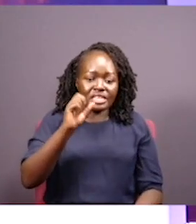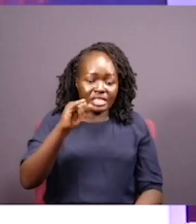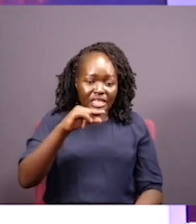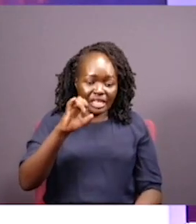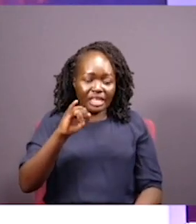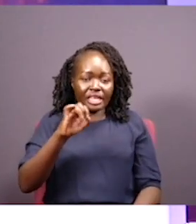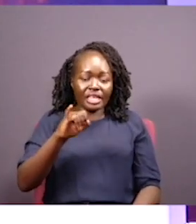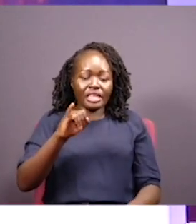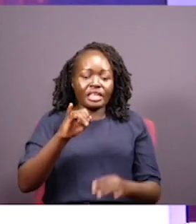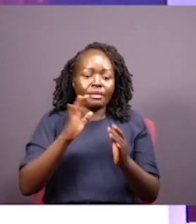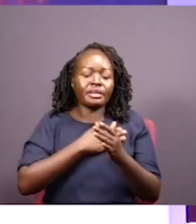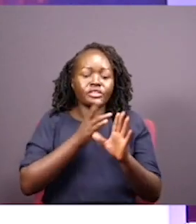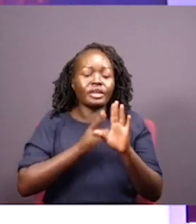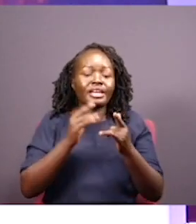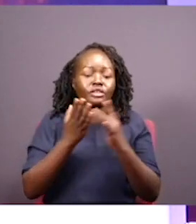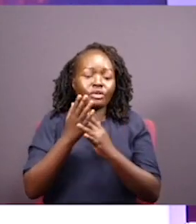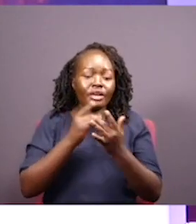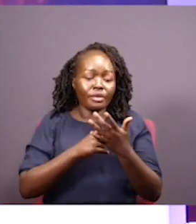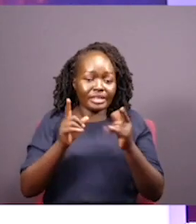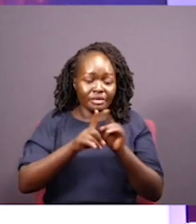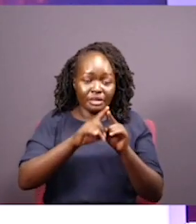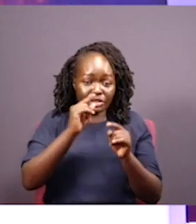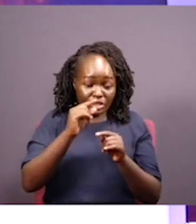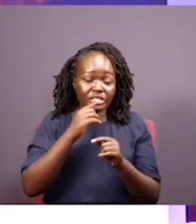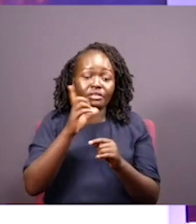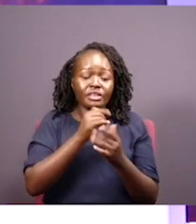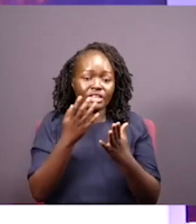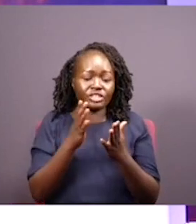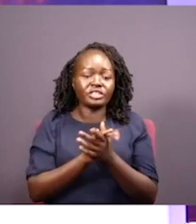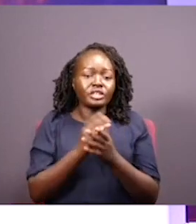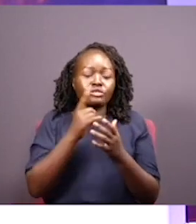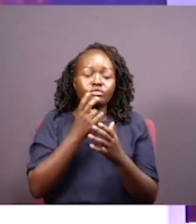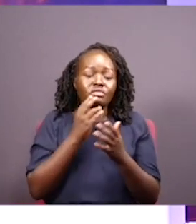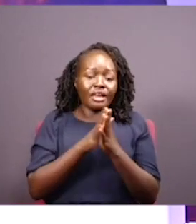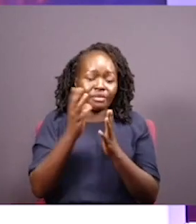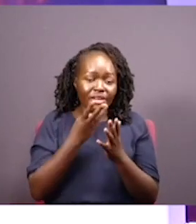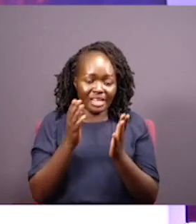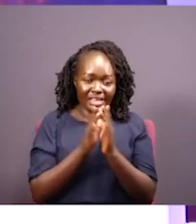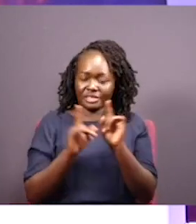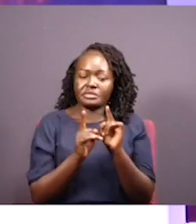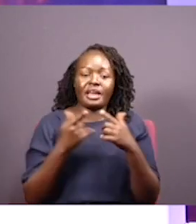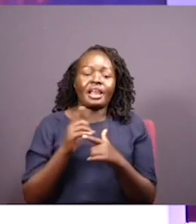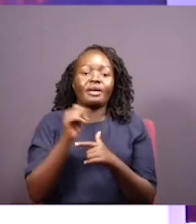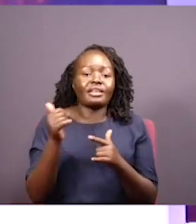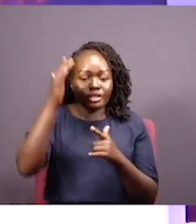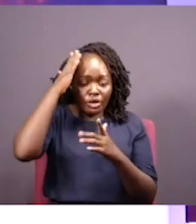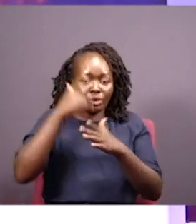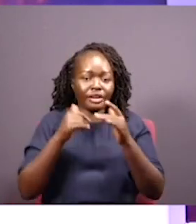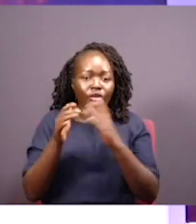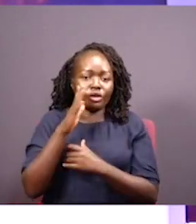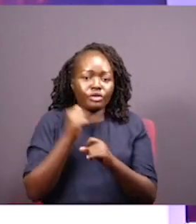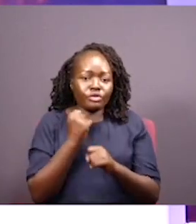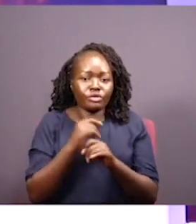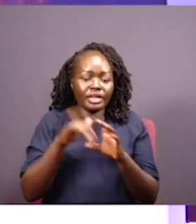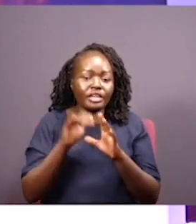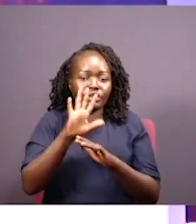the week. As George has already mentioned, you can join us on Tuesday and Wednesday, and also let others know what God is doing in your life as